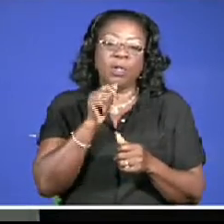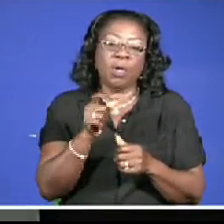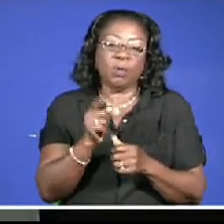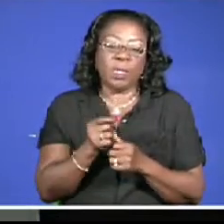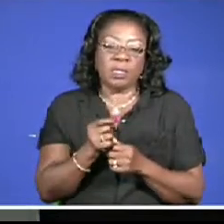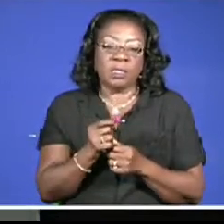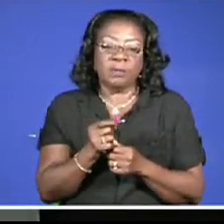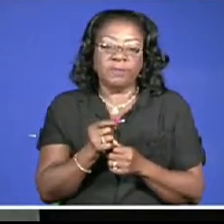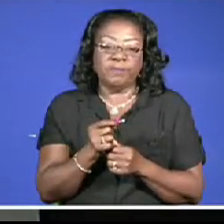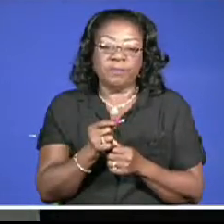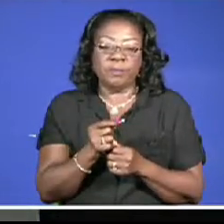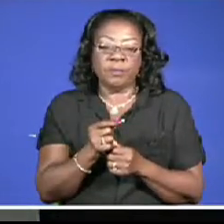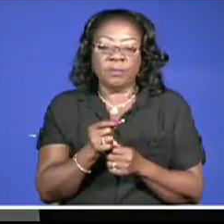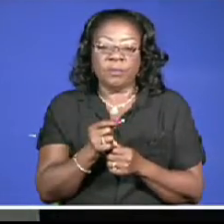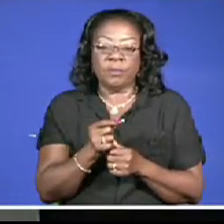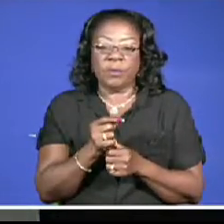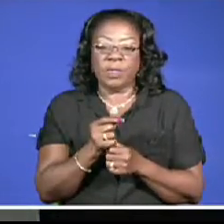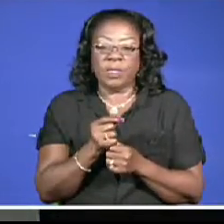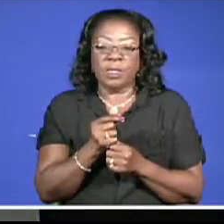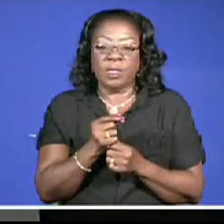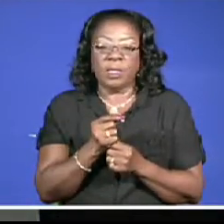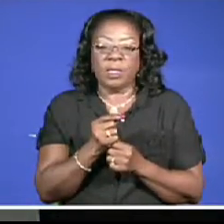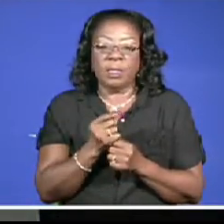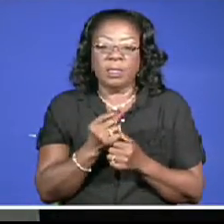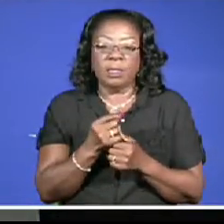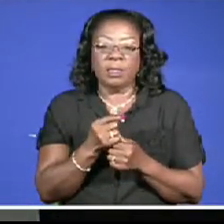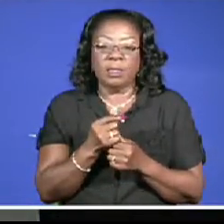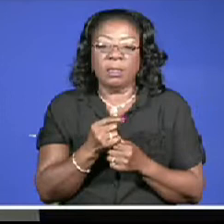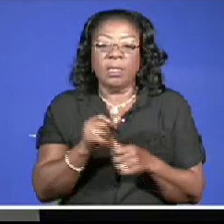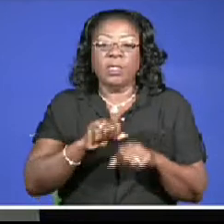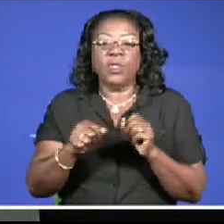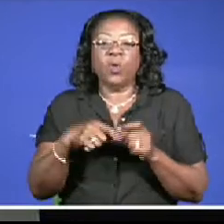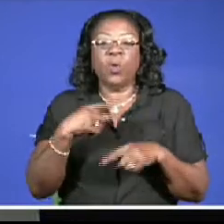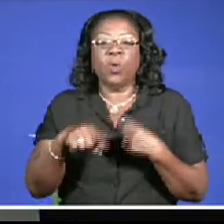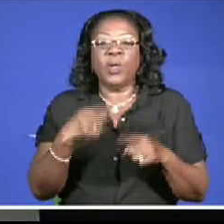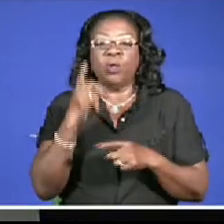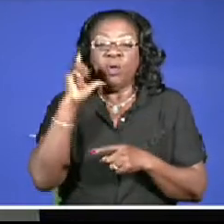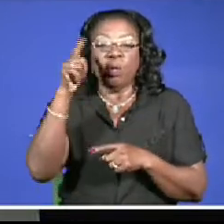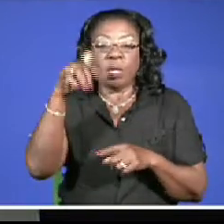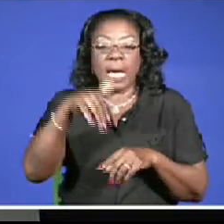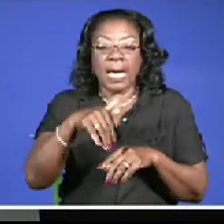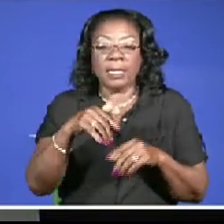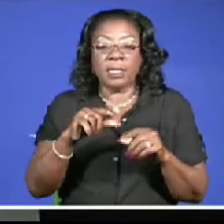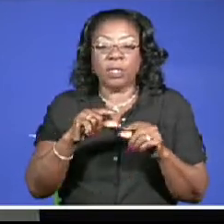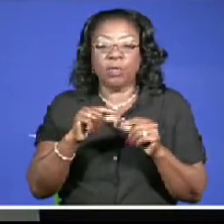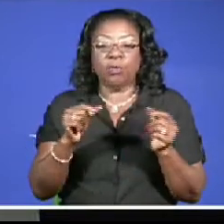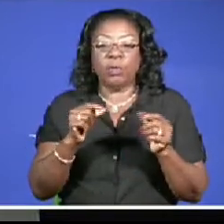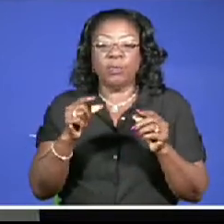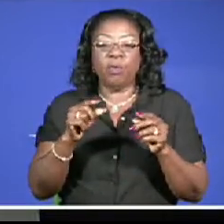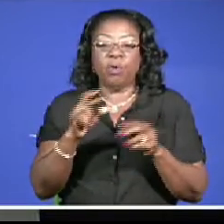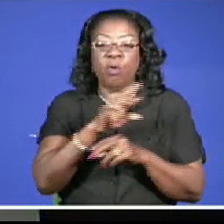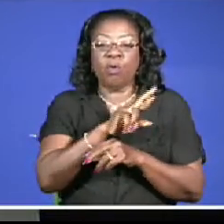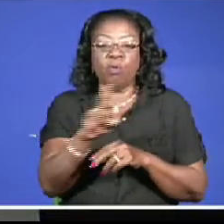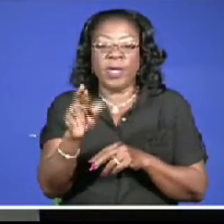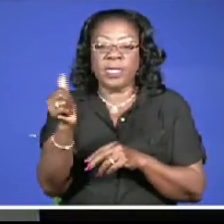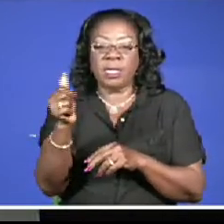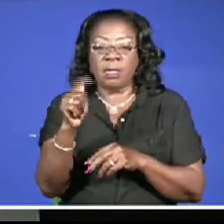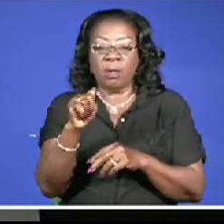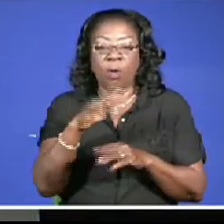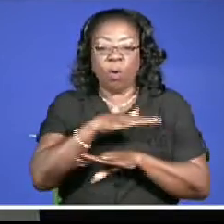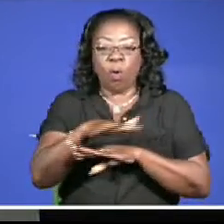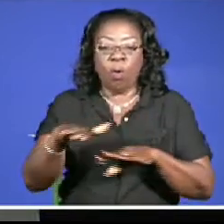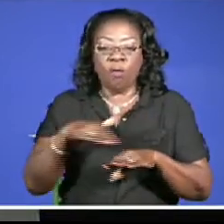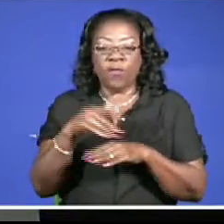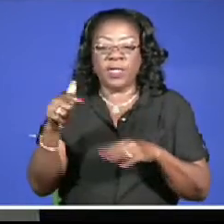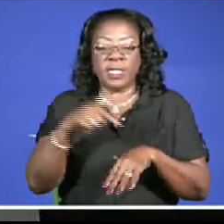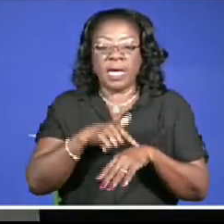bit. Right? So when you look at the growth rates over time, you will quickly